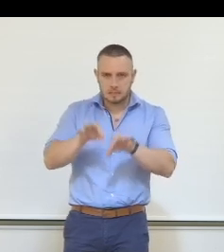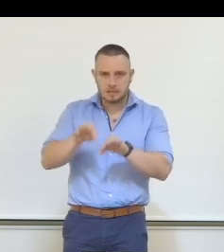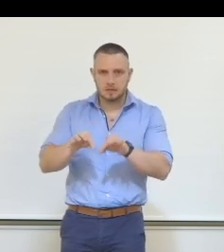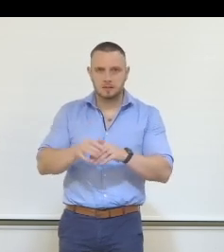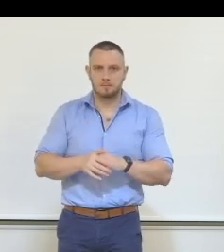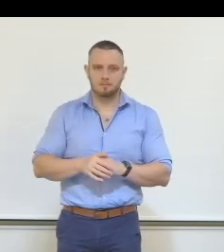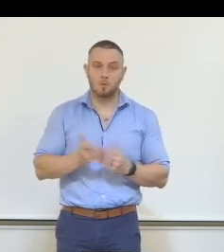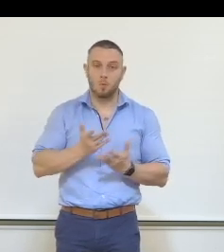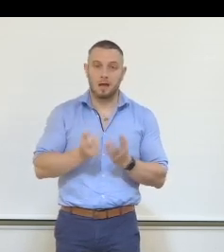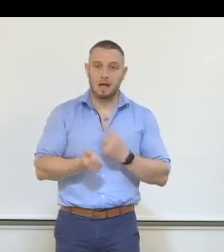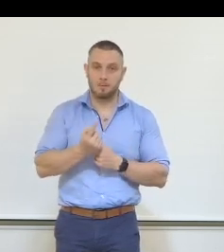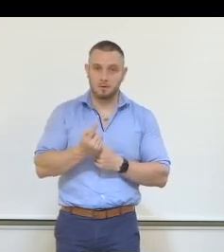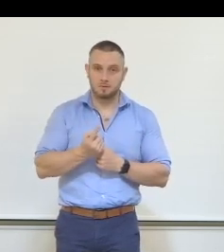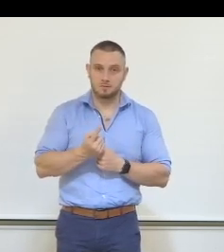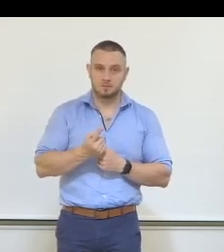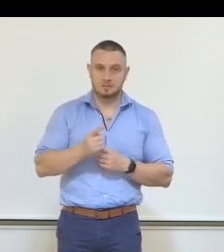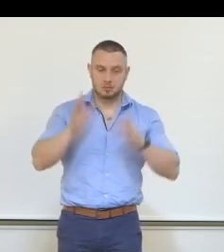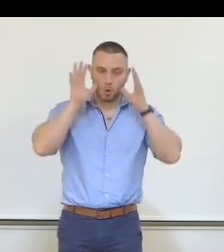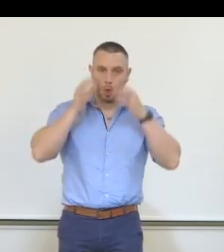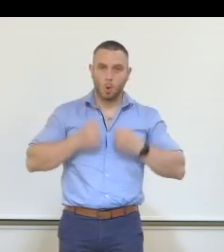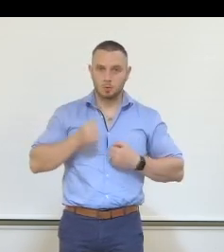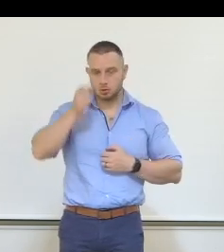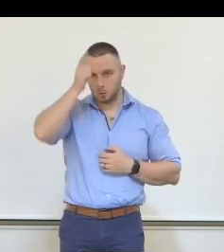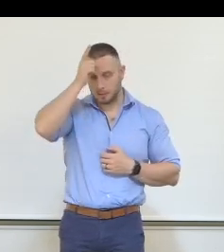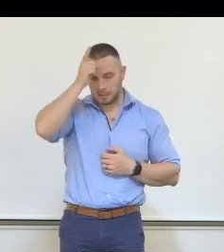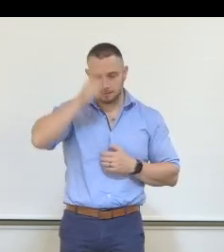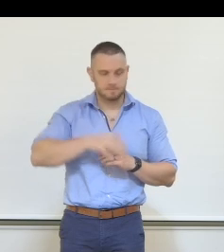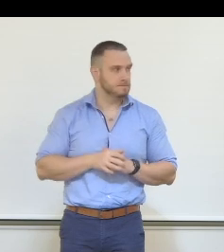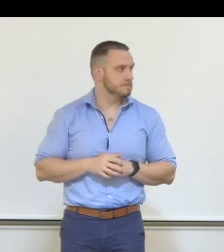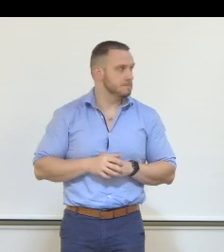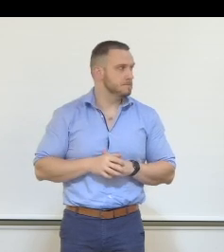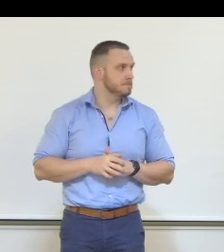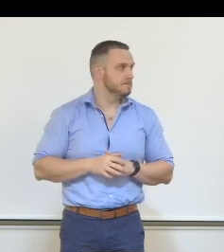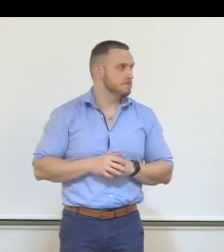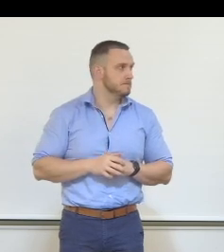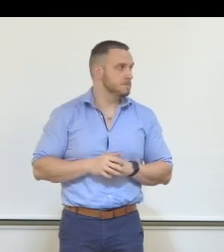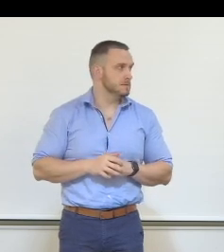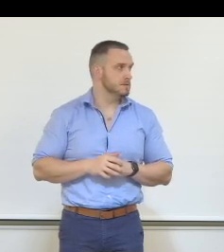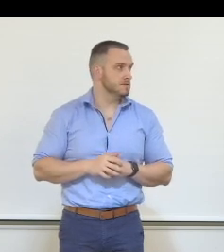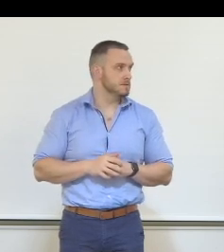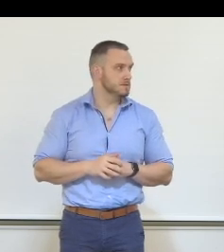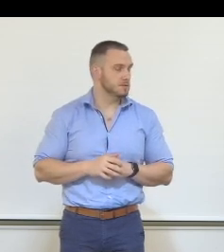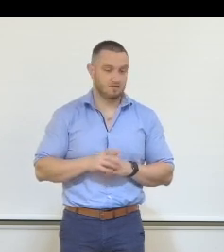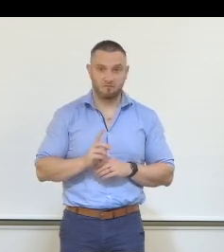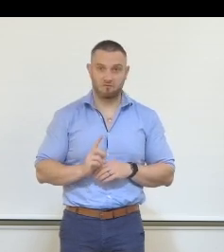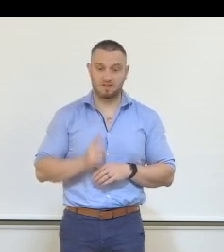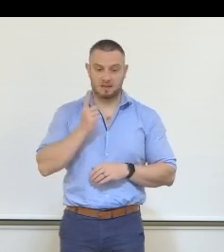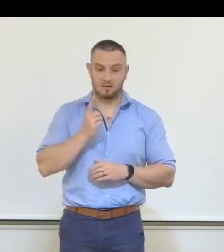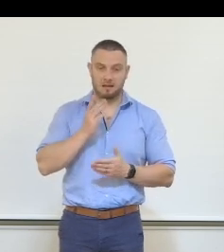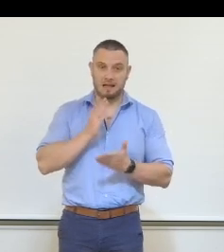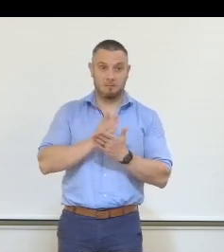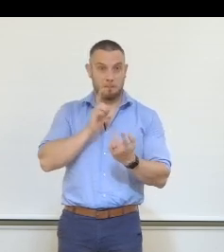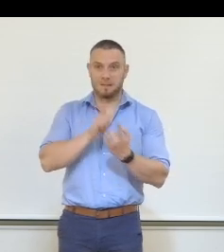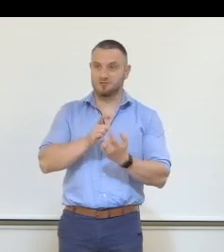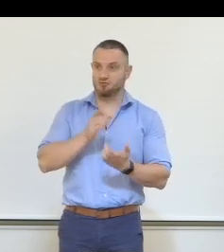European Astronaut Center in Cologne. It was the first time in my life that I met real-life